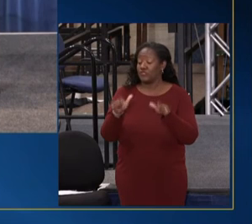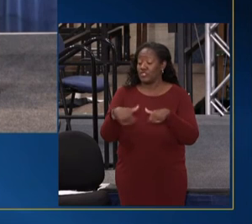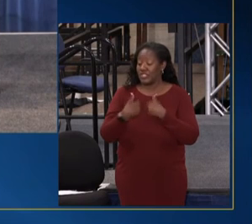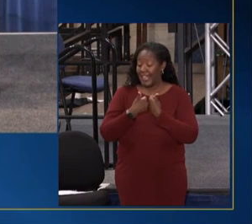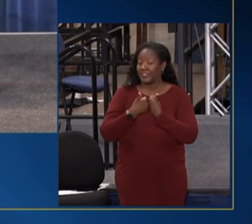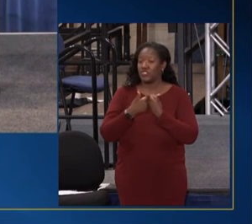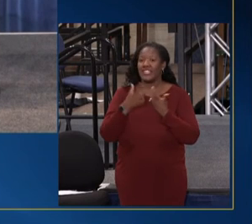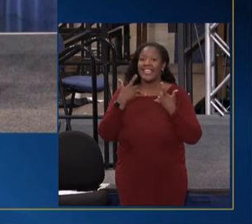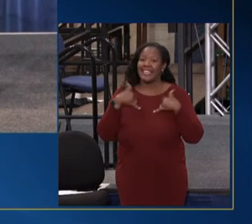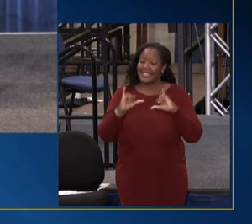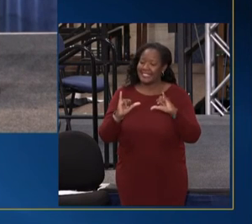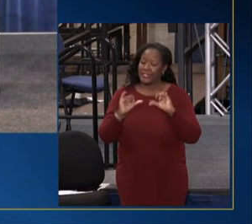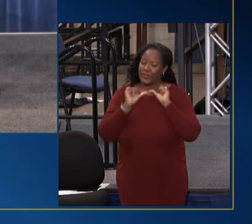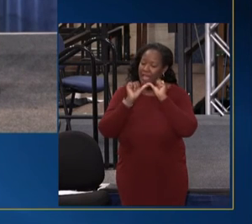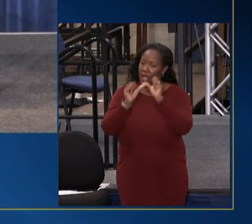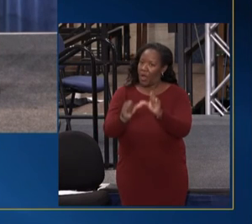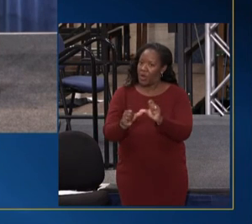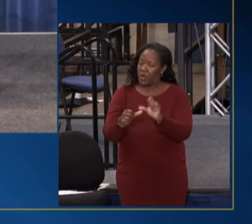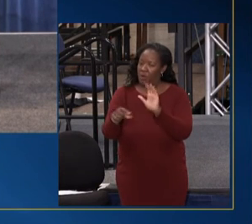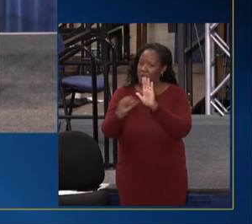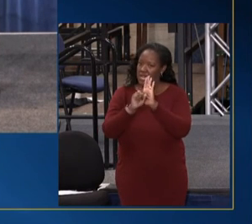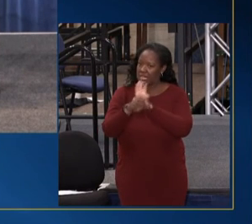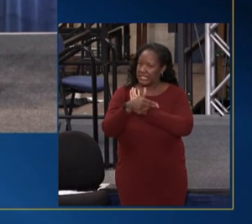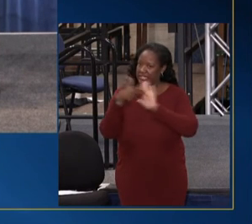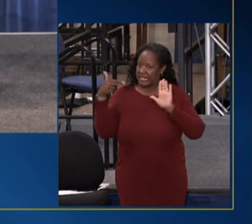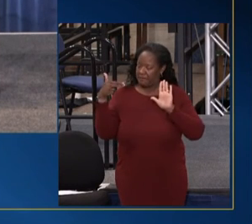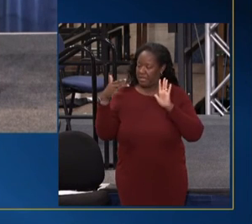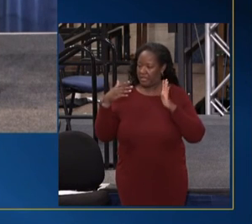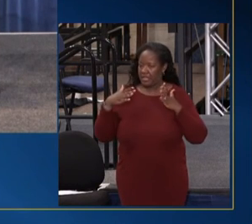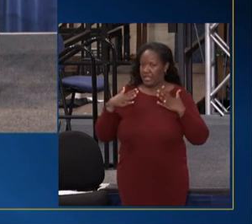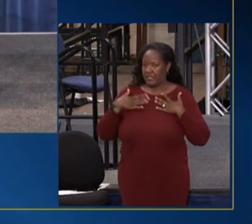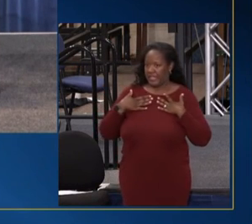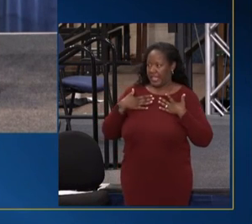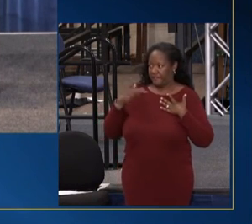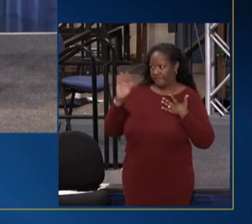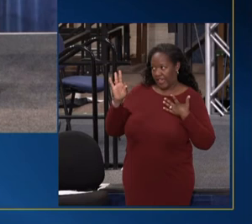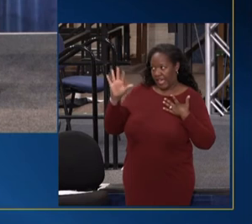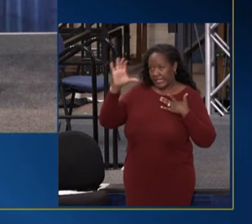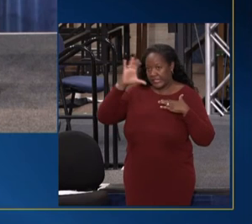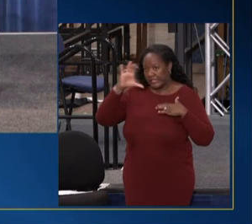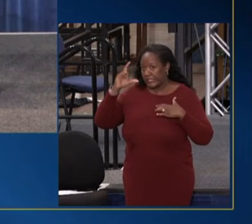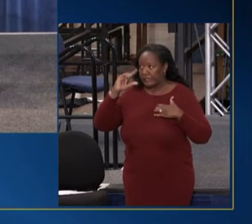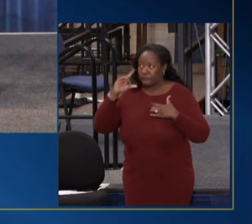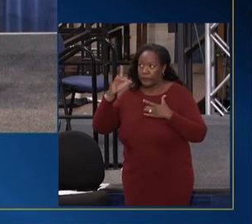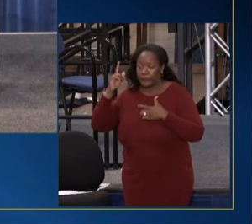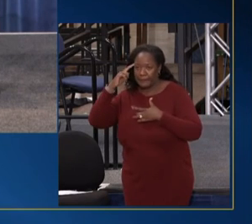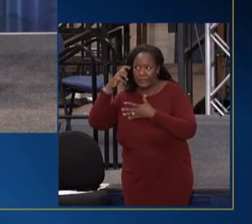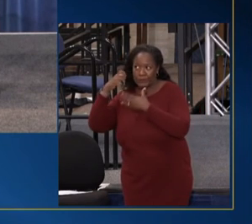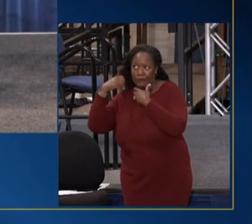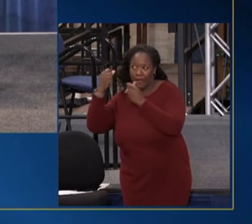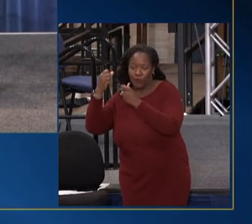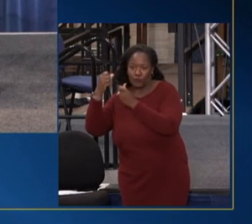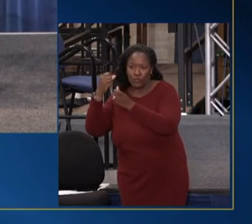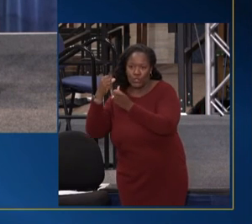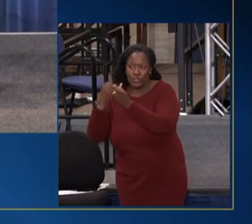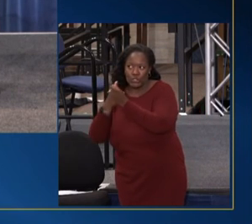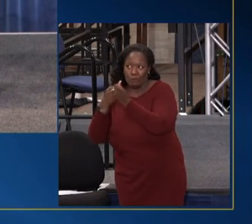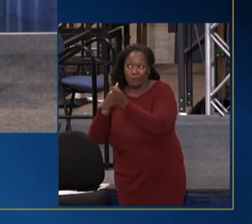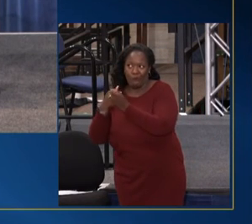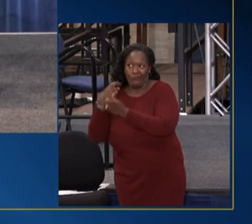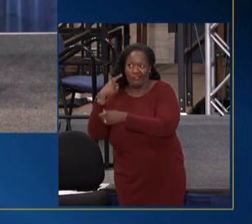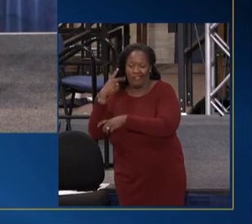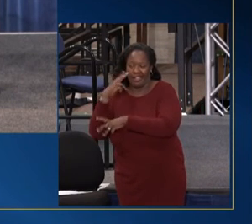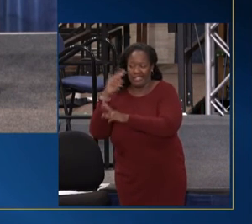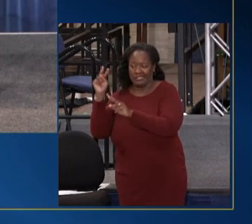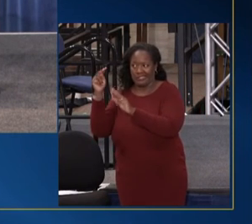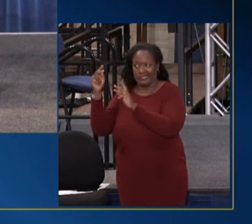ongoing stigma that is applied to seeking help, seeking mental health support. And the young people that we hear from are the ones